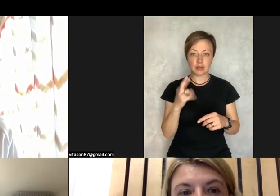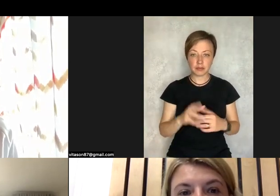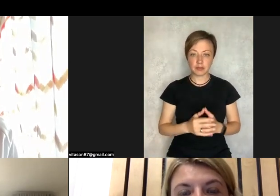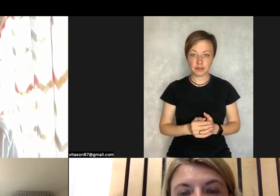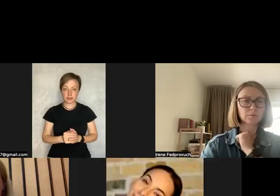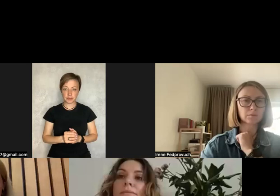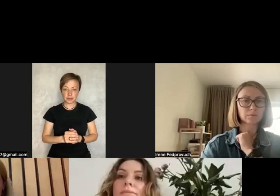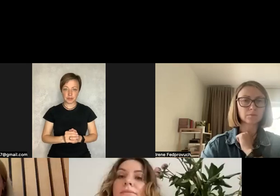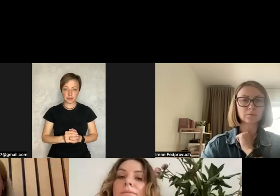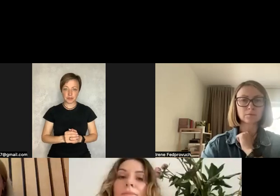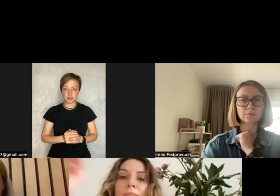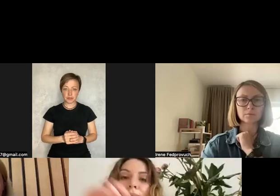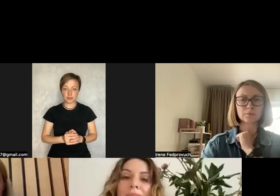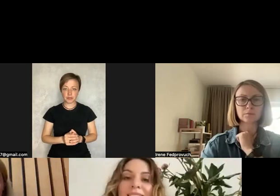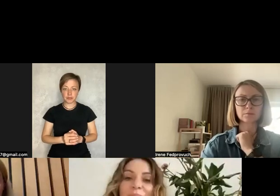the floor to Anastasia.